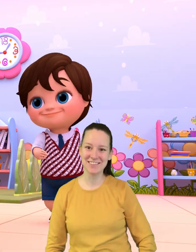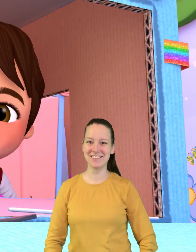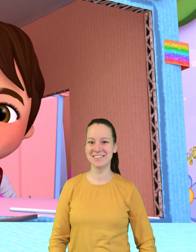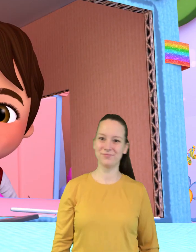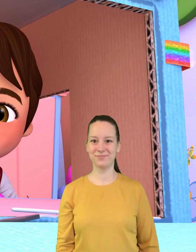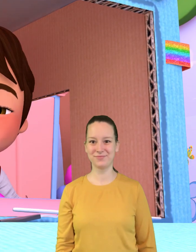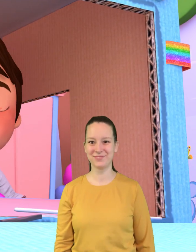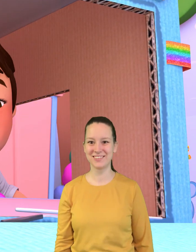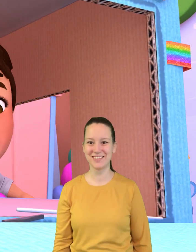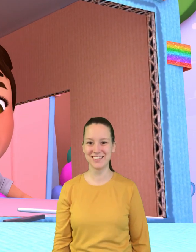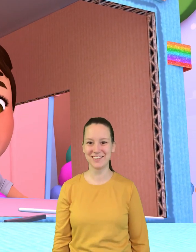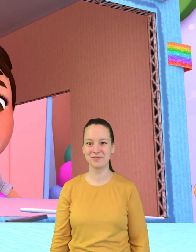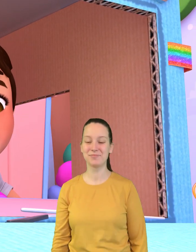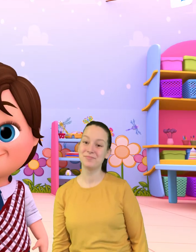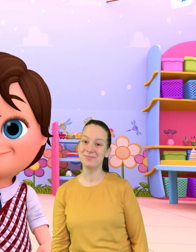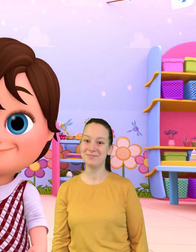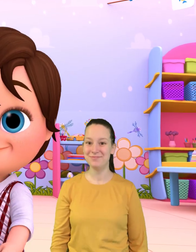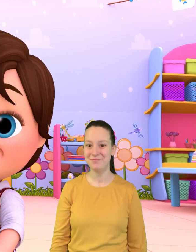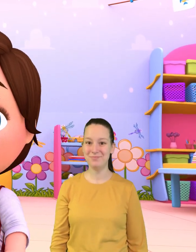foreign